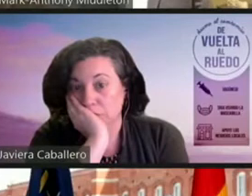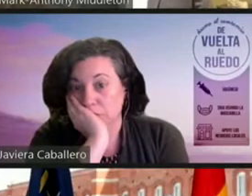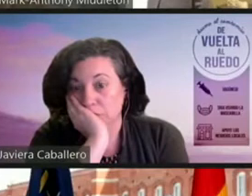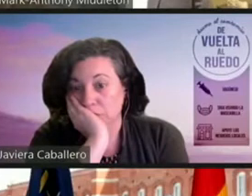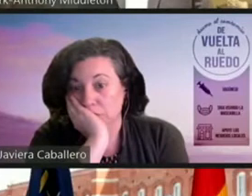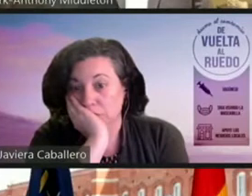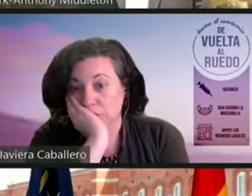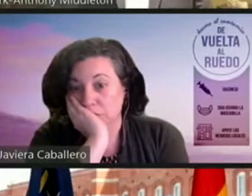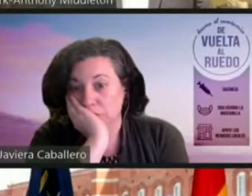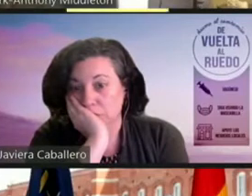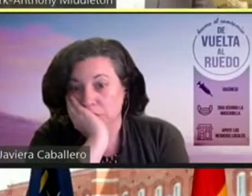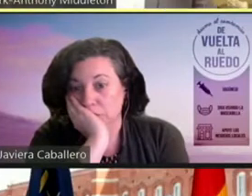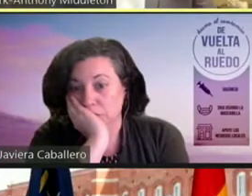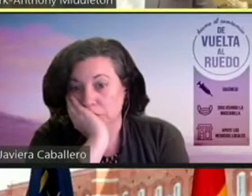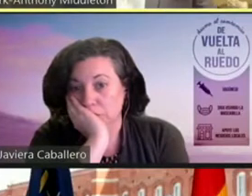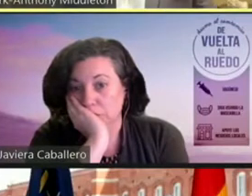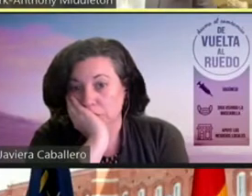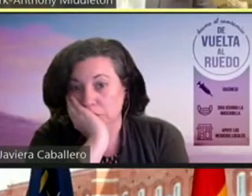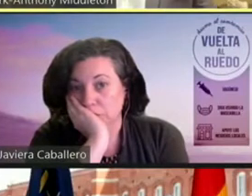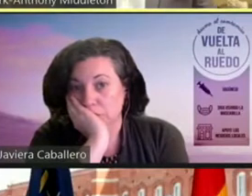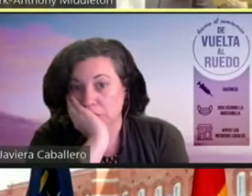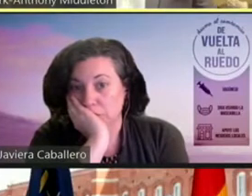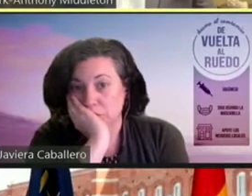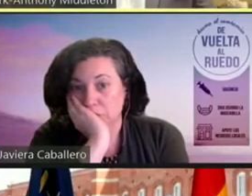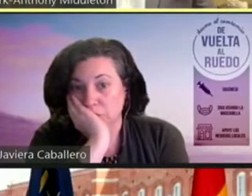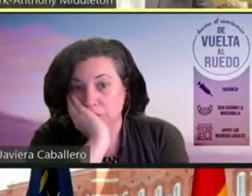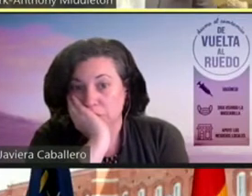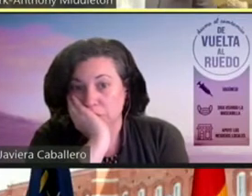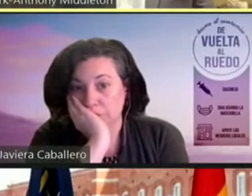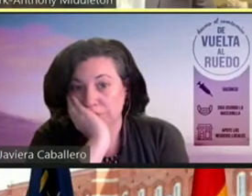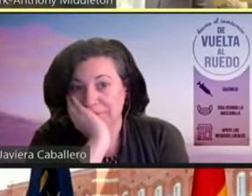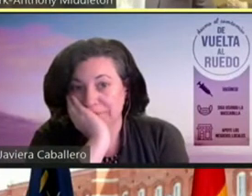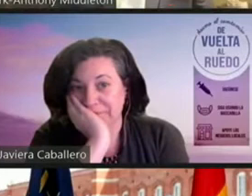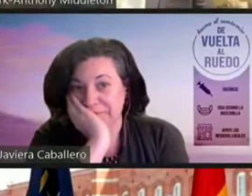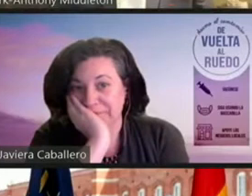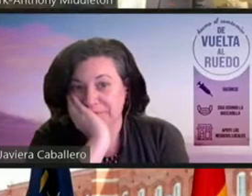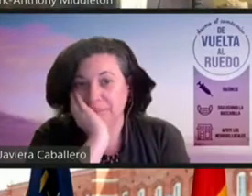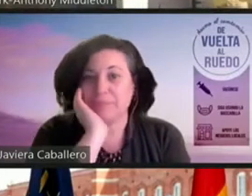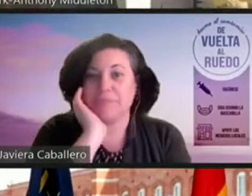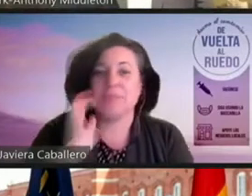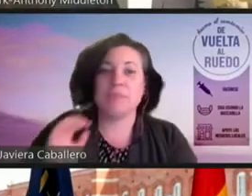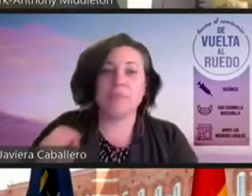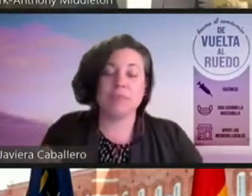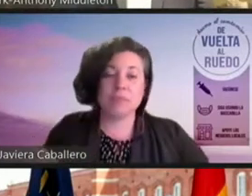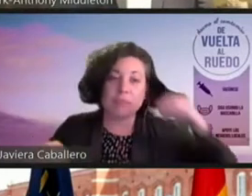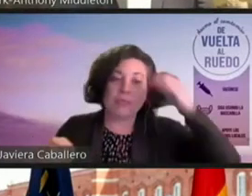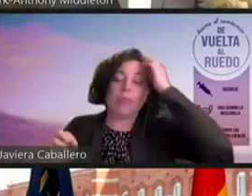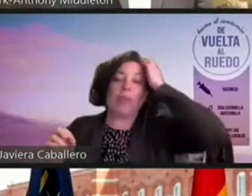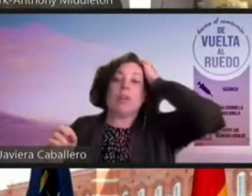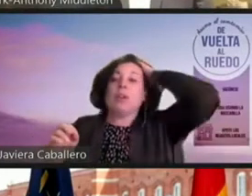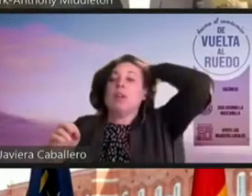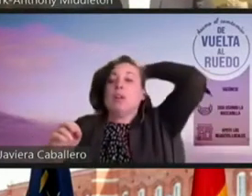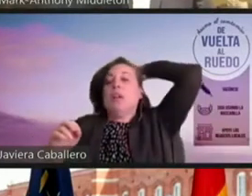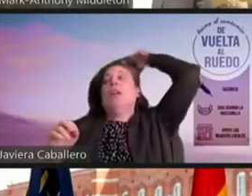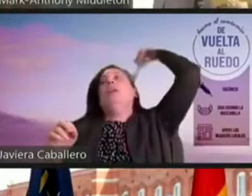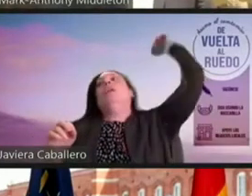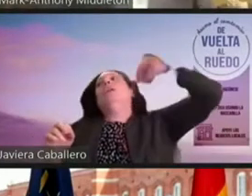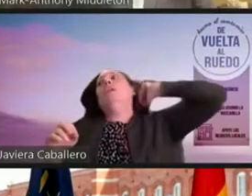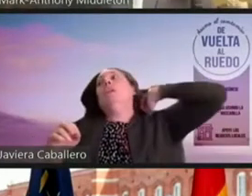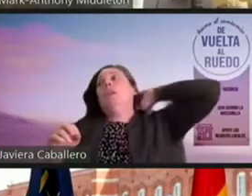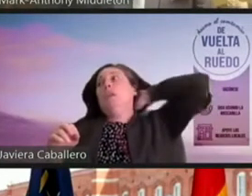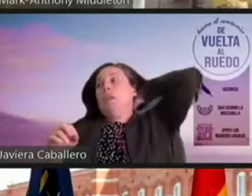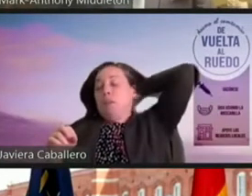Okay. Mr. Mayor, I see that Ms. Young has made herself visible. Ms. Young, thank you. Thank you, Councilmember Ms. Young.